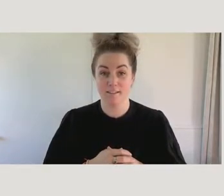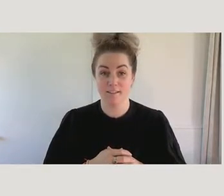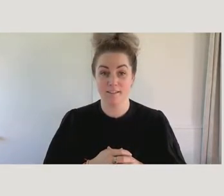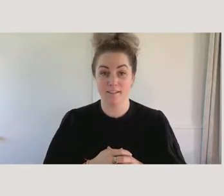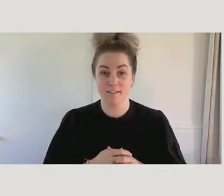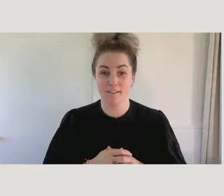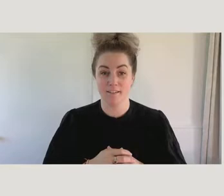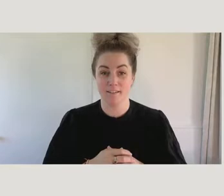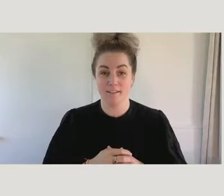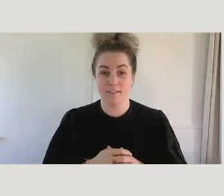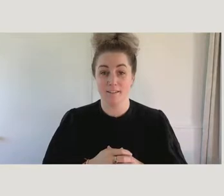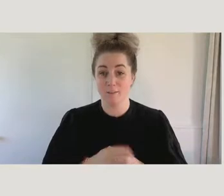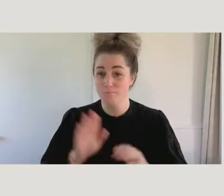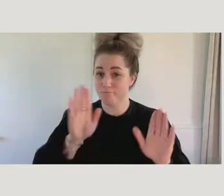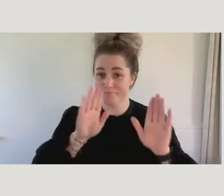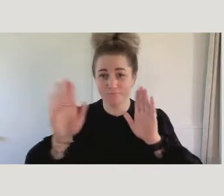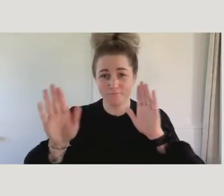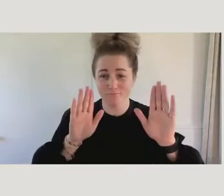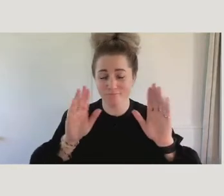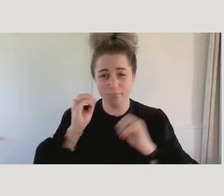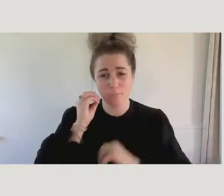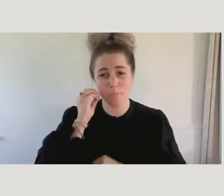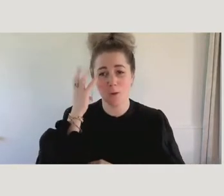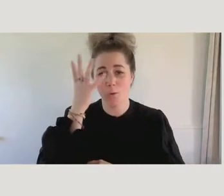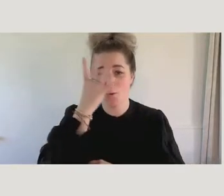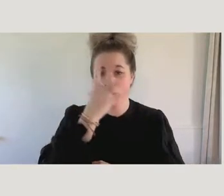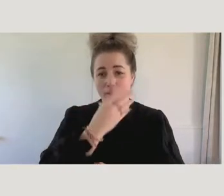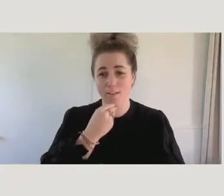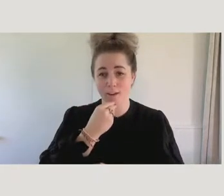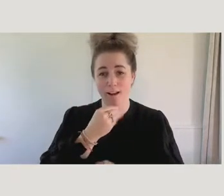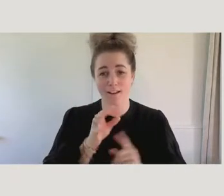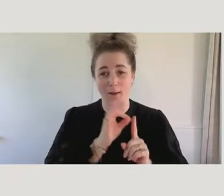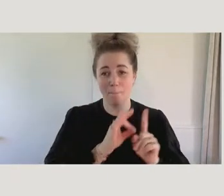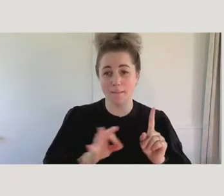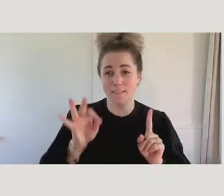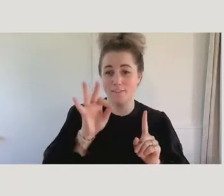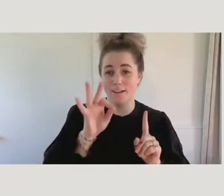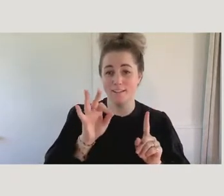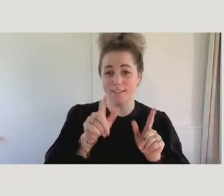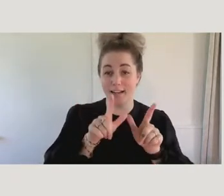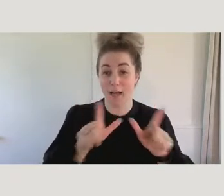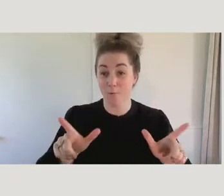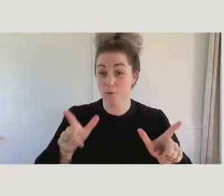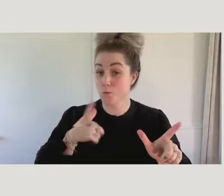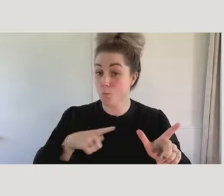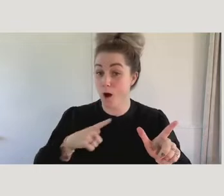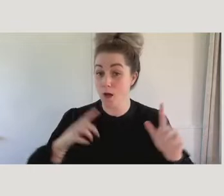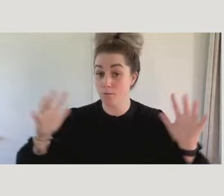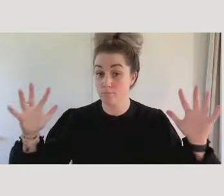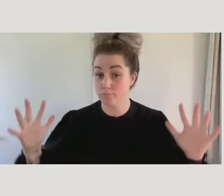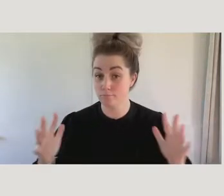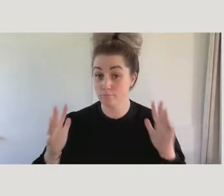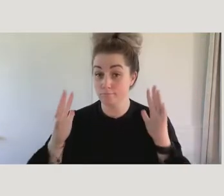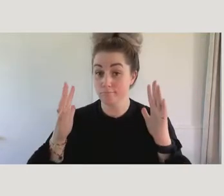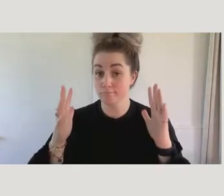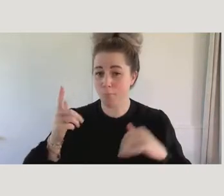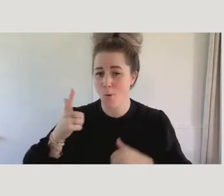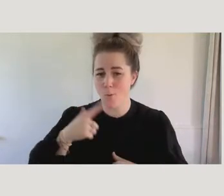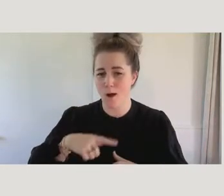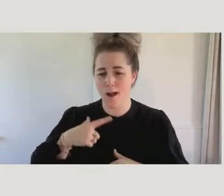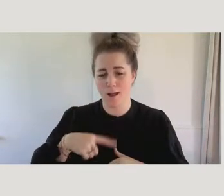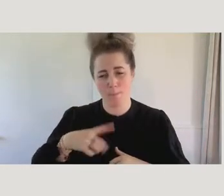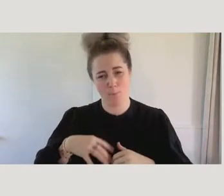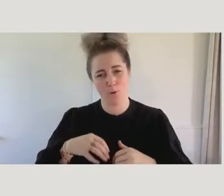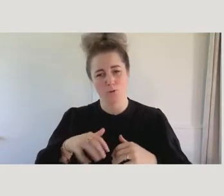I greet you in all the beautiful Pacific ways because the reason we are in this room is because of those